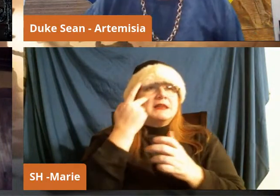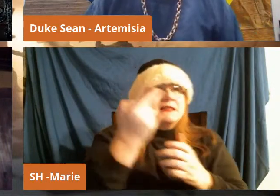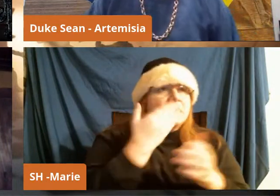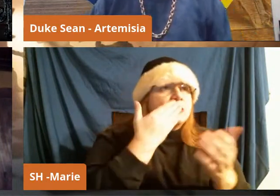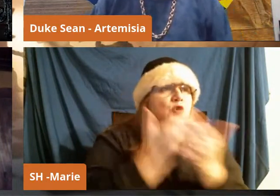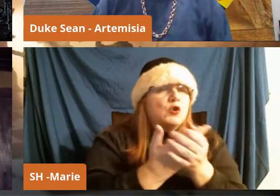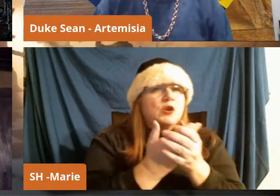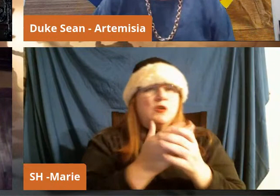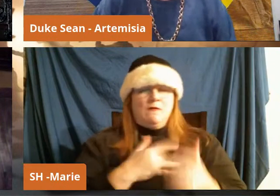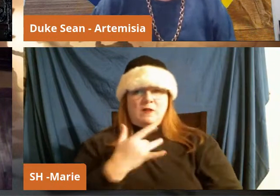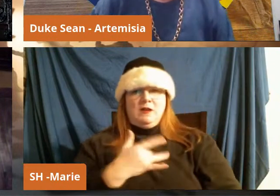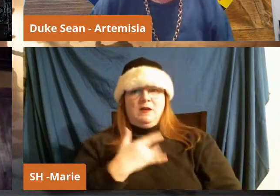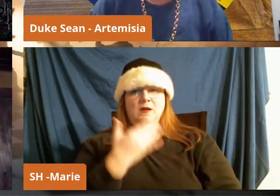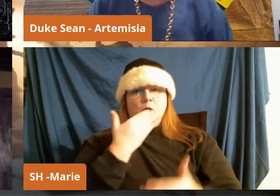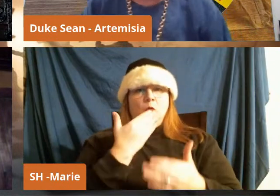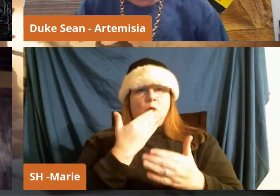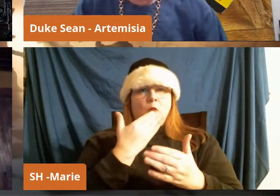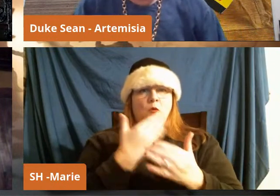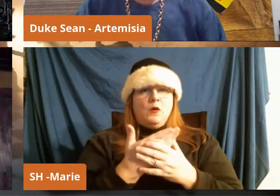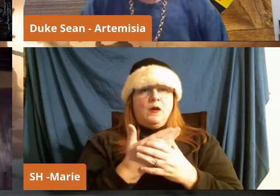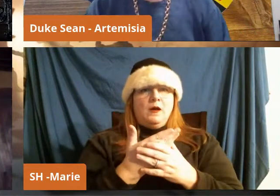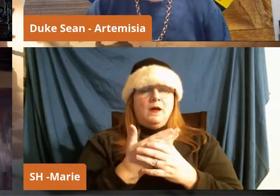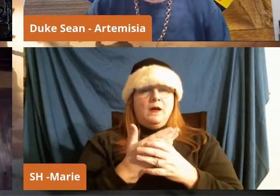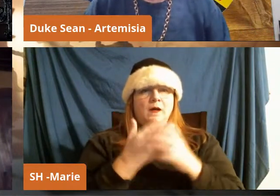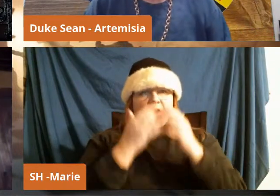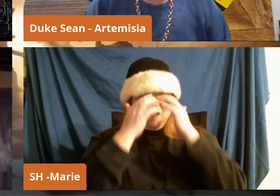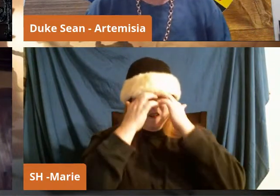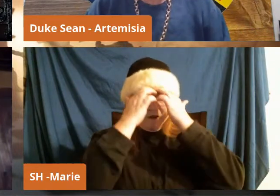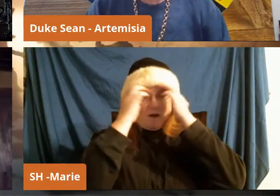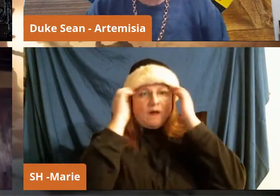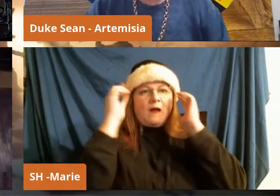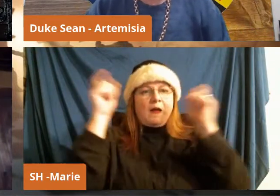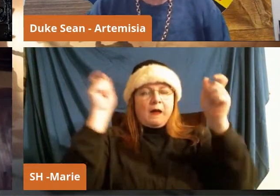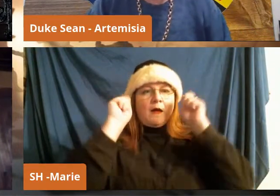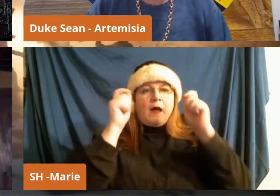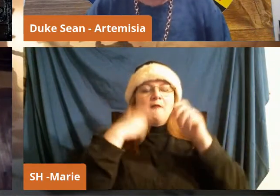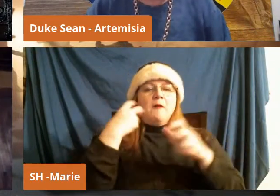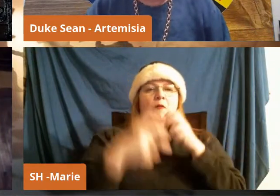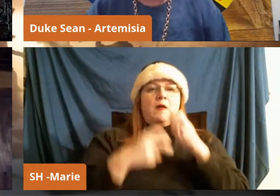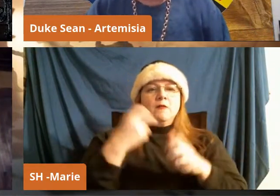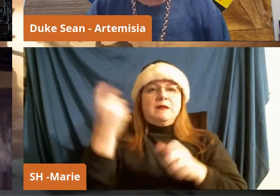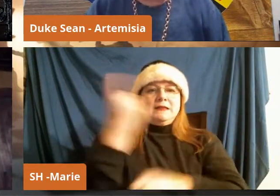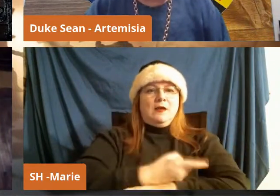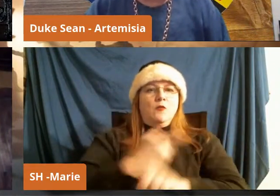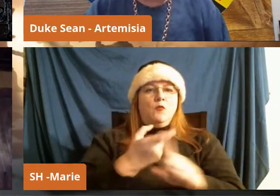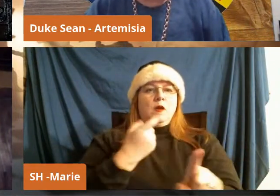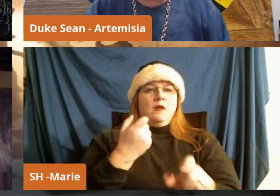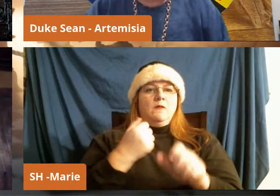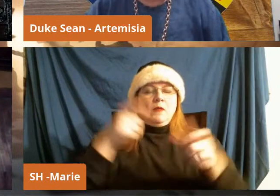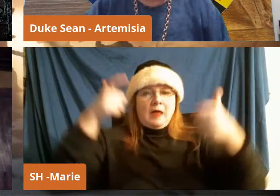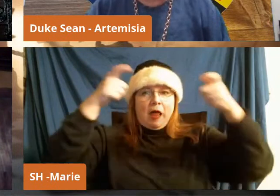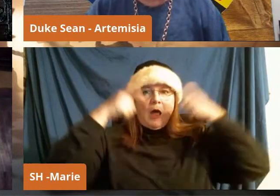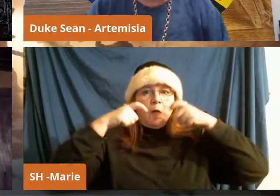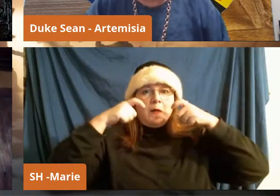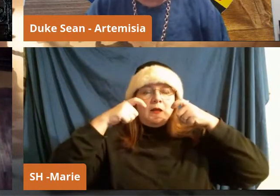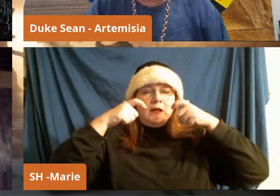you don't feel as good. I know I speak to helmets specifically because that's a problem I've had since day one of my fighting. Is helmets have been a bane of